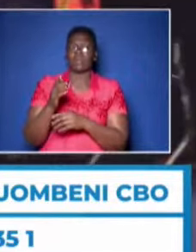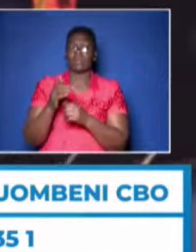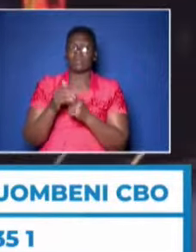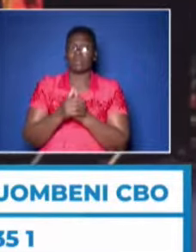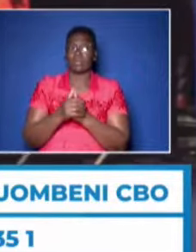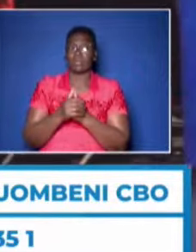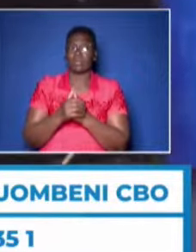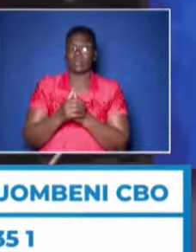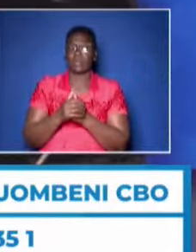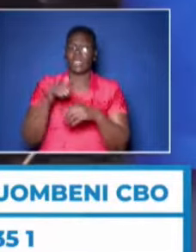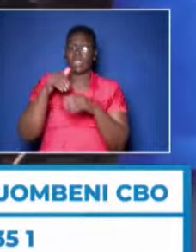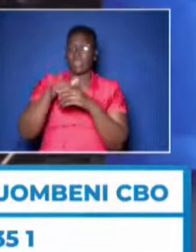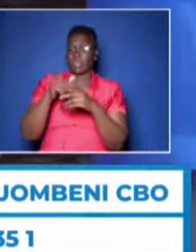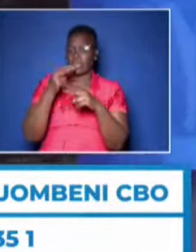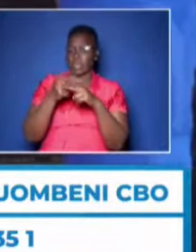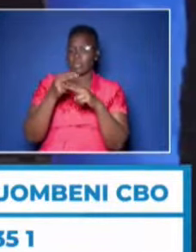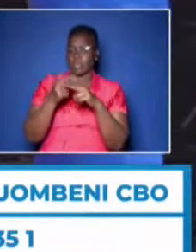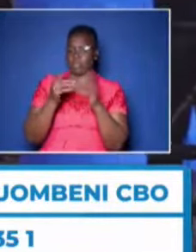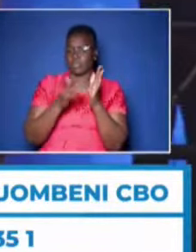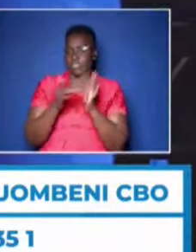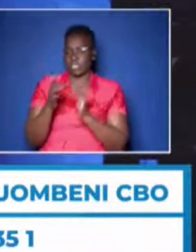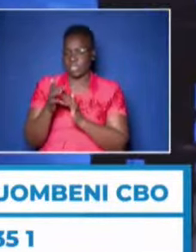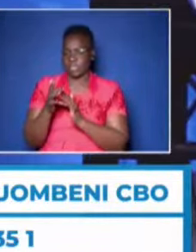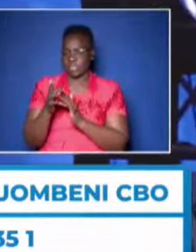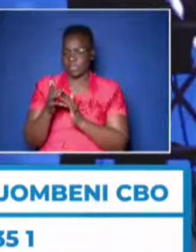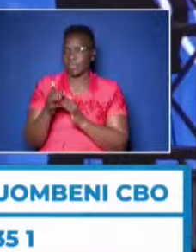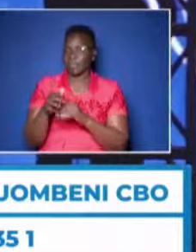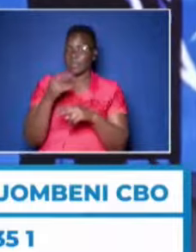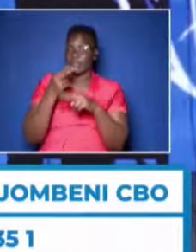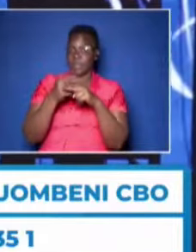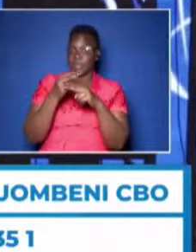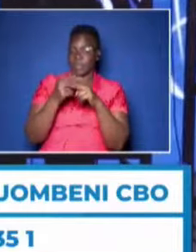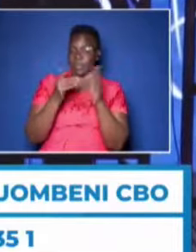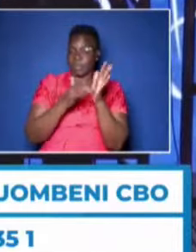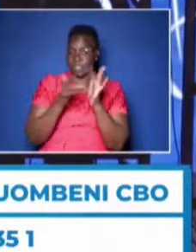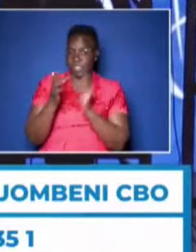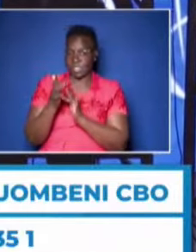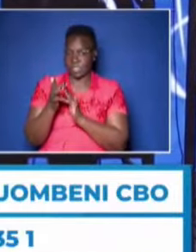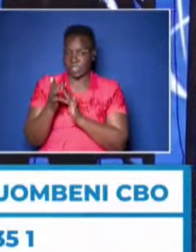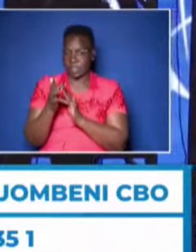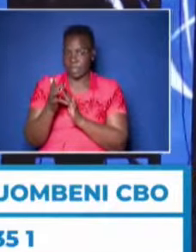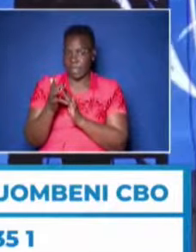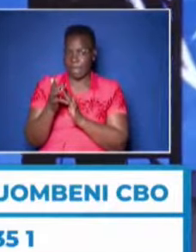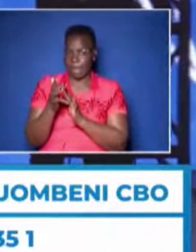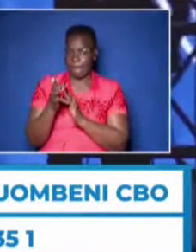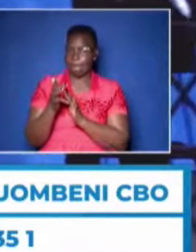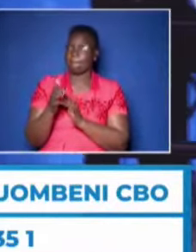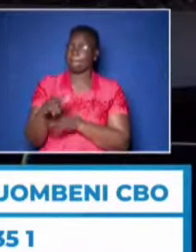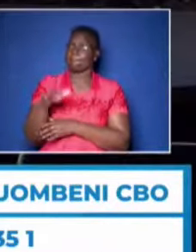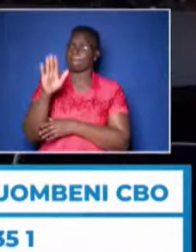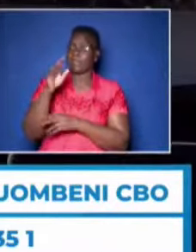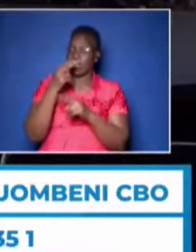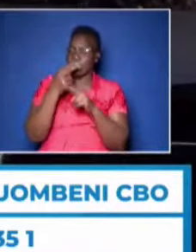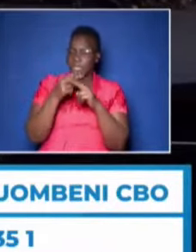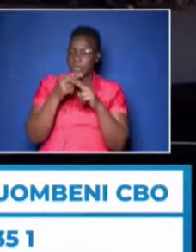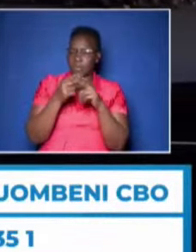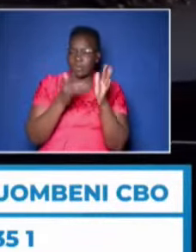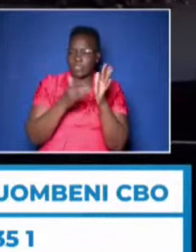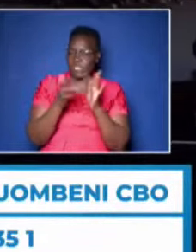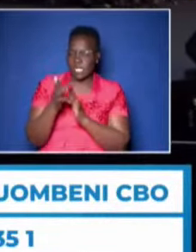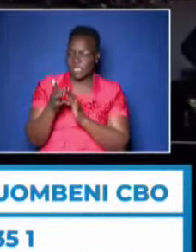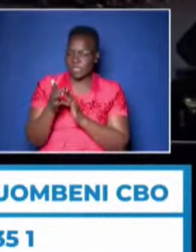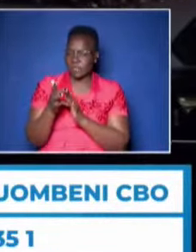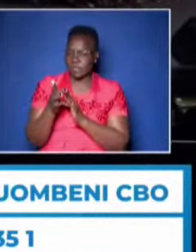100f in the name of Jesus in the name of Jesus in the name of